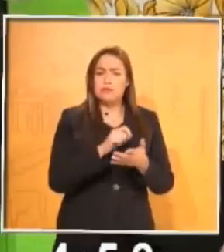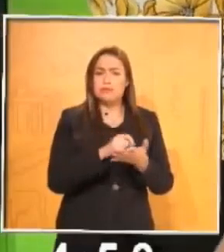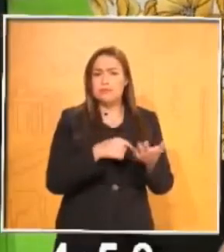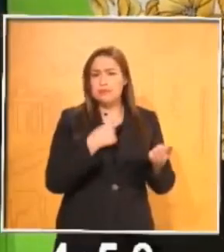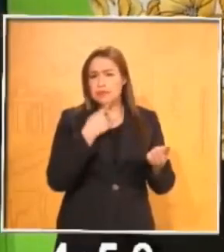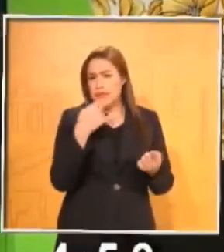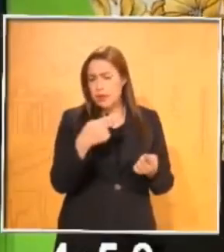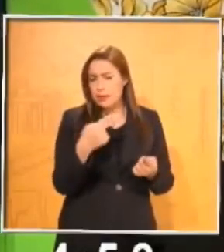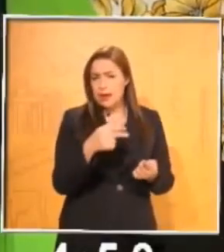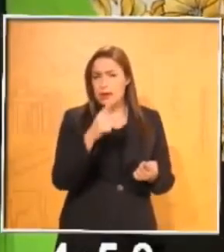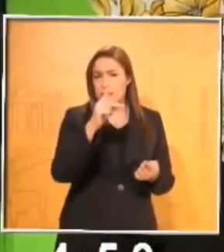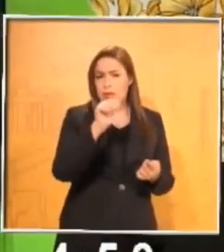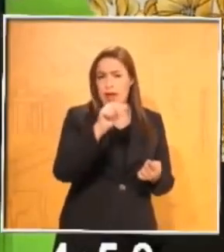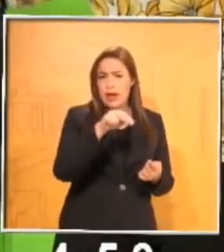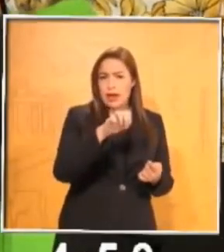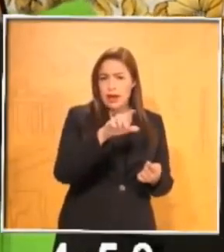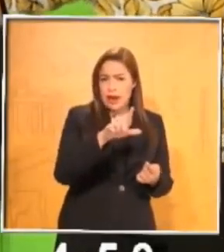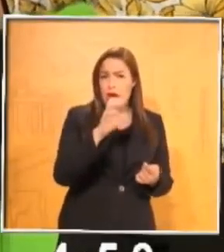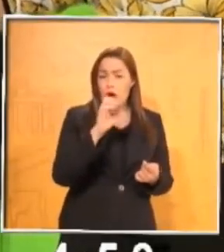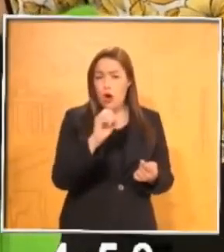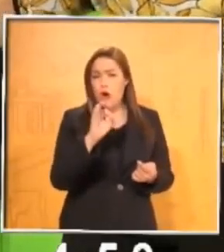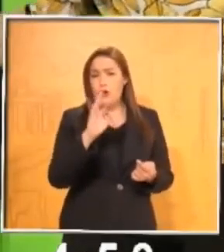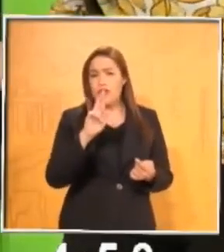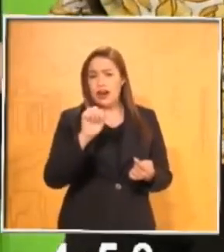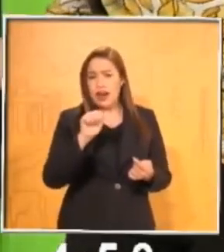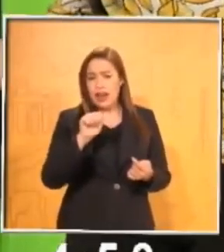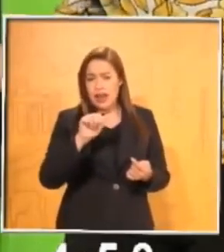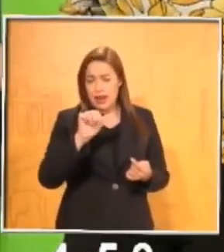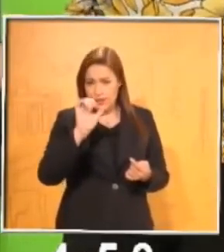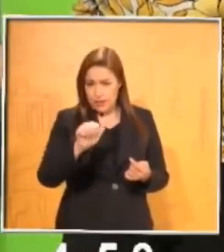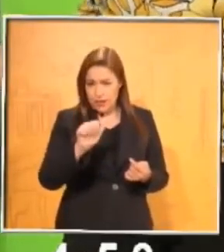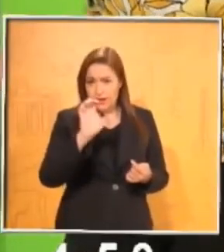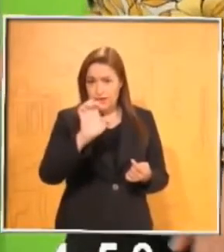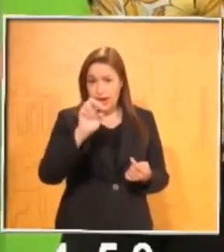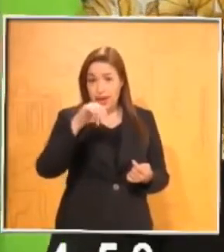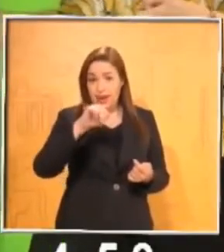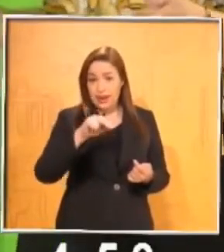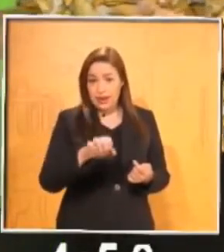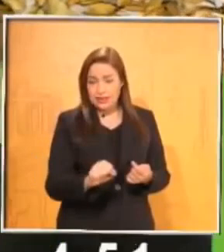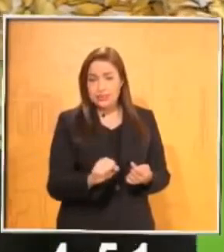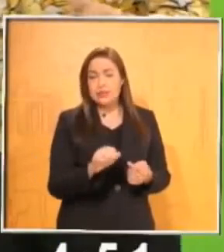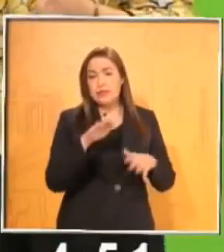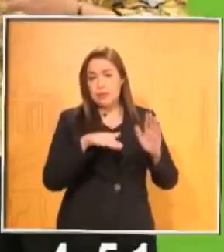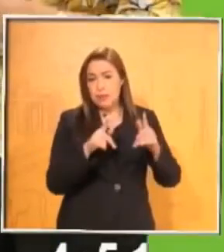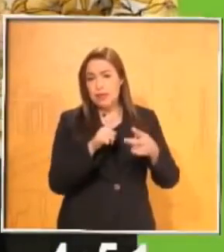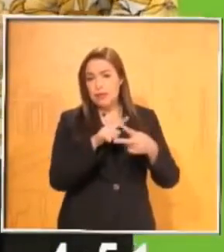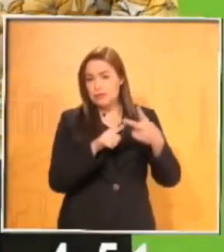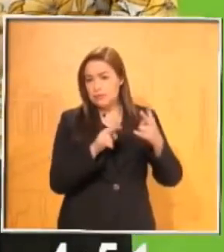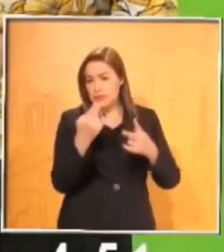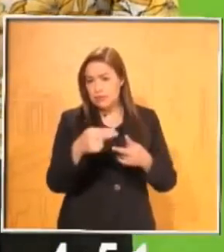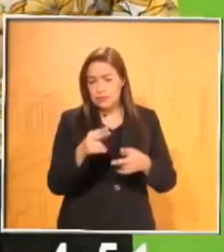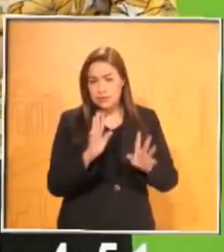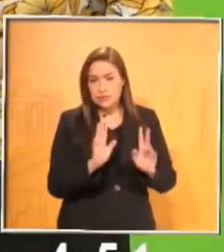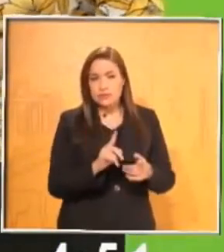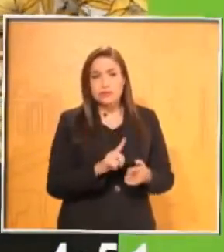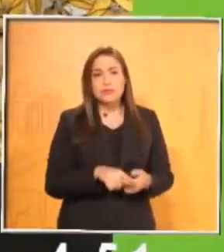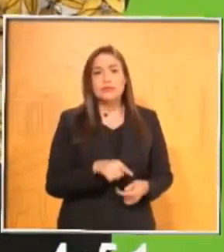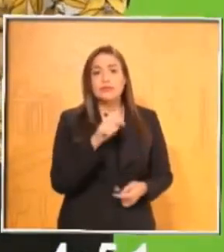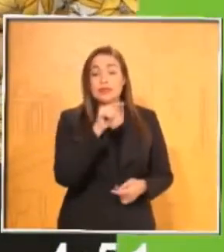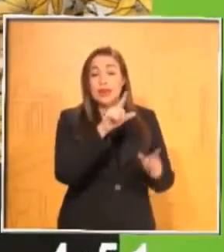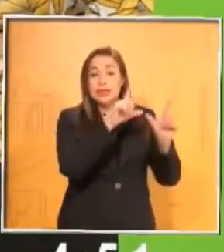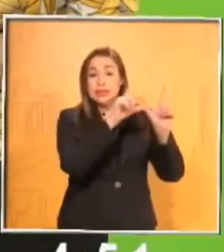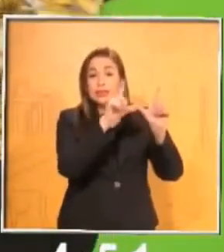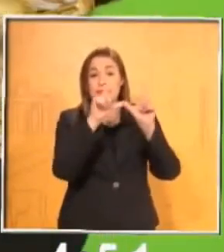frames, like in this part is saying, frames or panels. In some of the comic strip, we